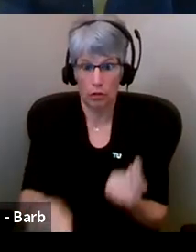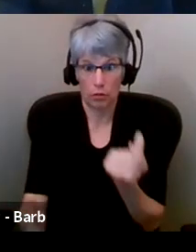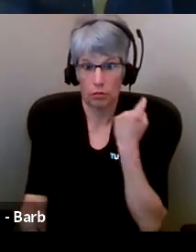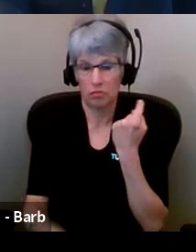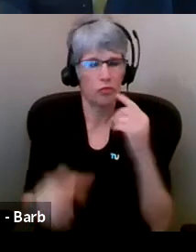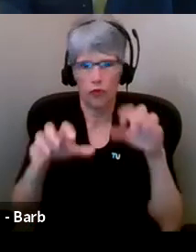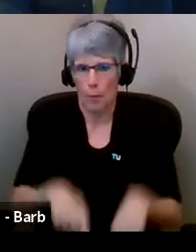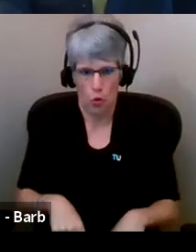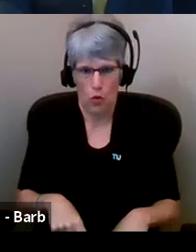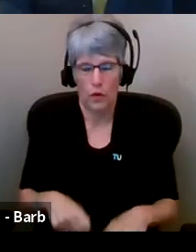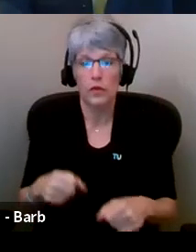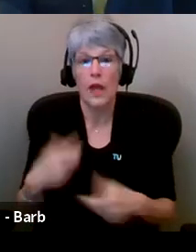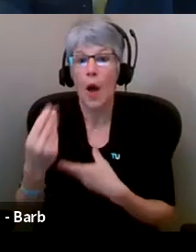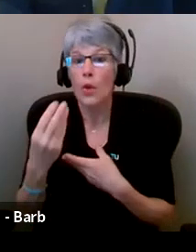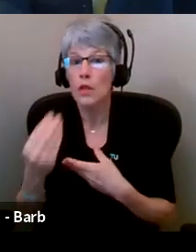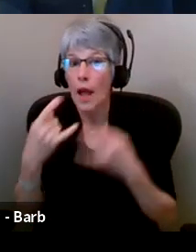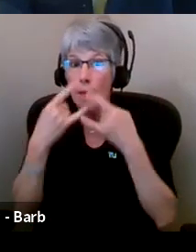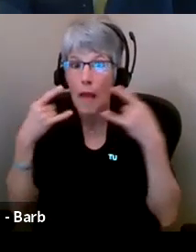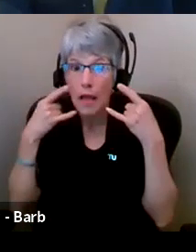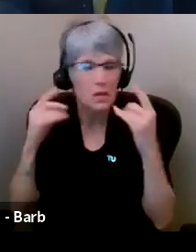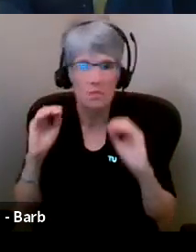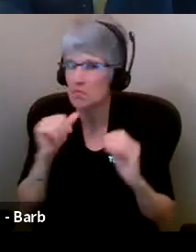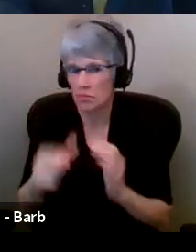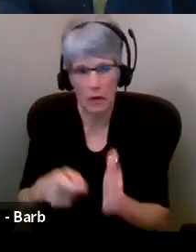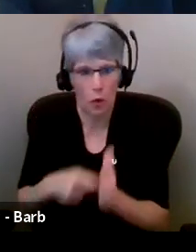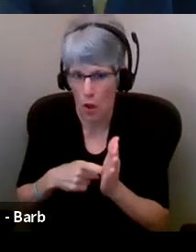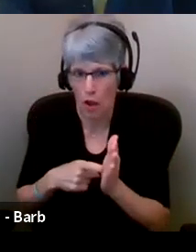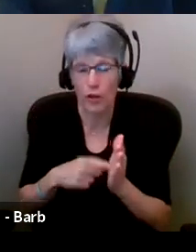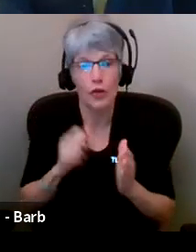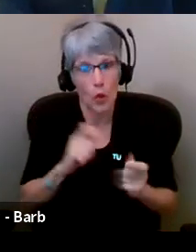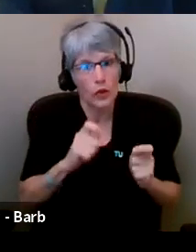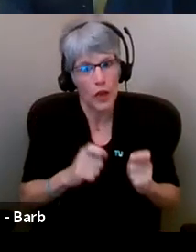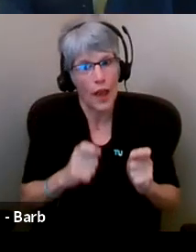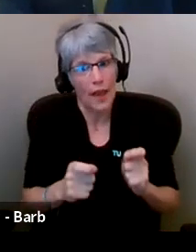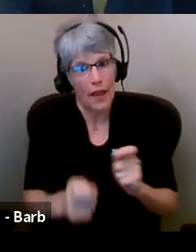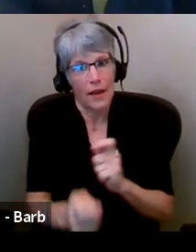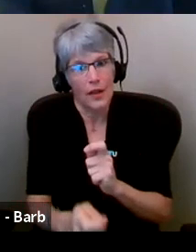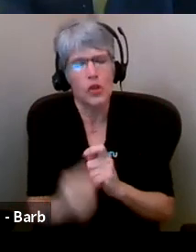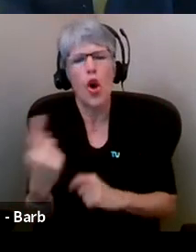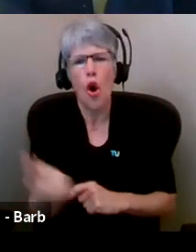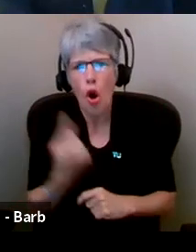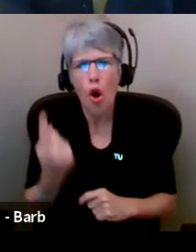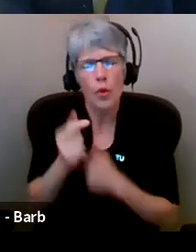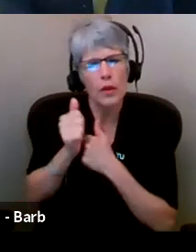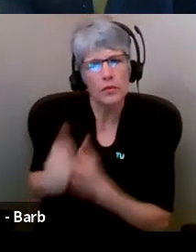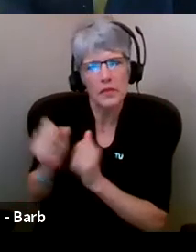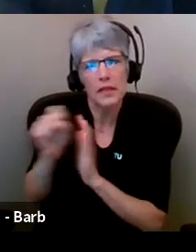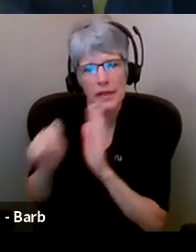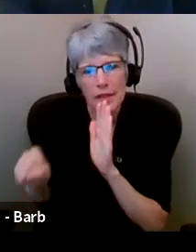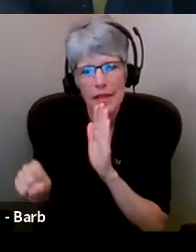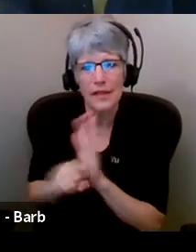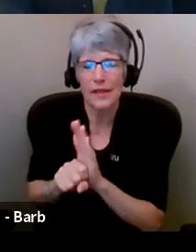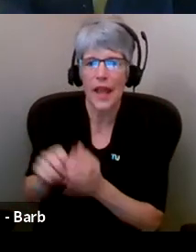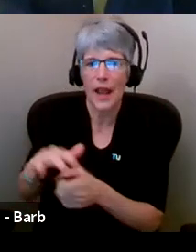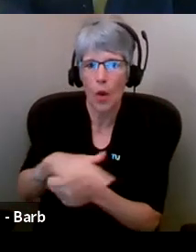not going to be required. So as we have these types of changes, of course, always looking at state and local guidelines as well as